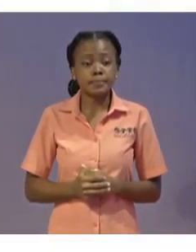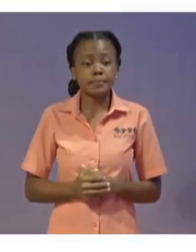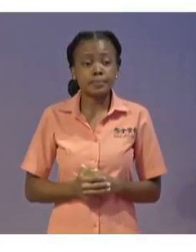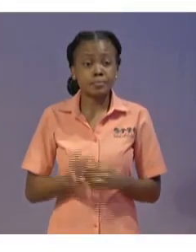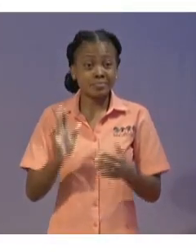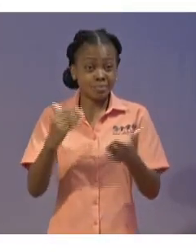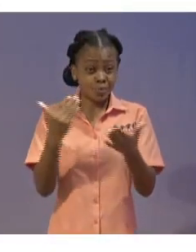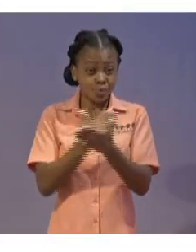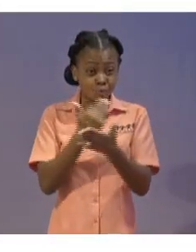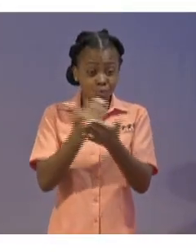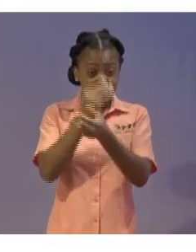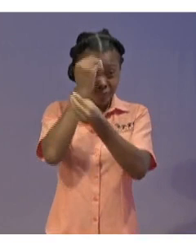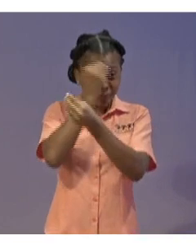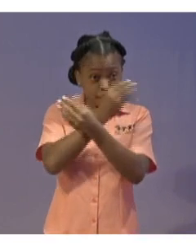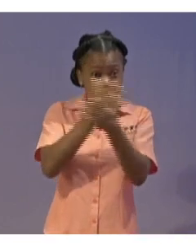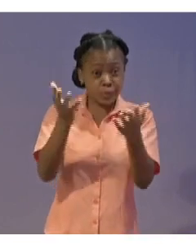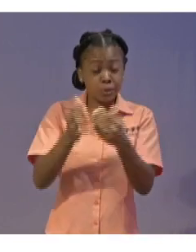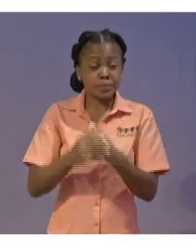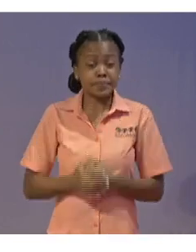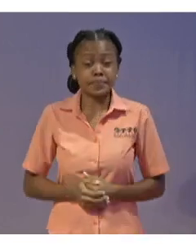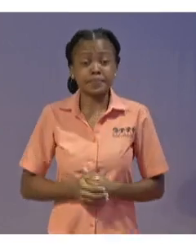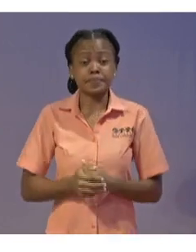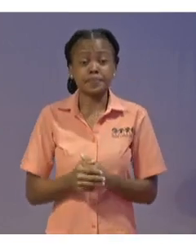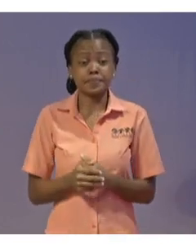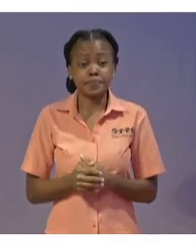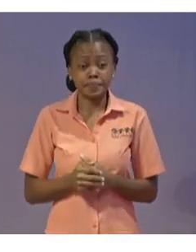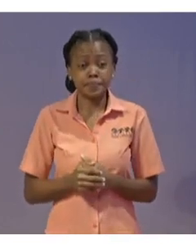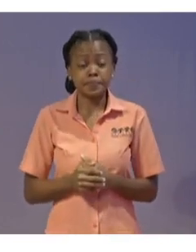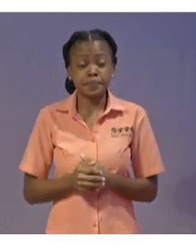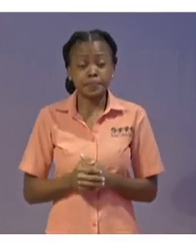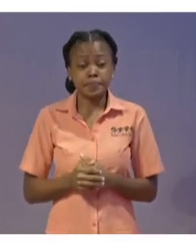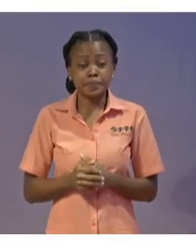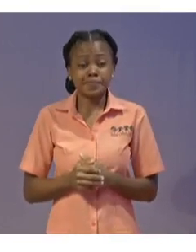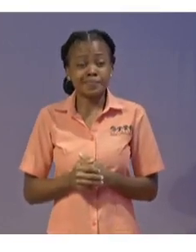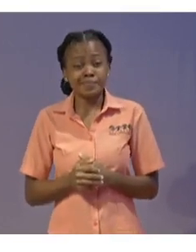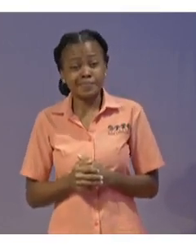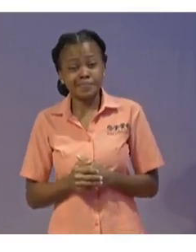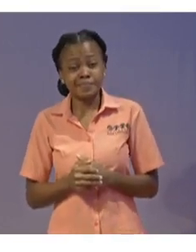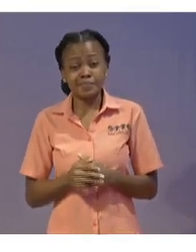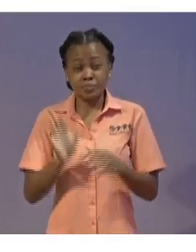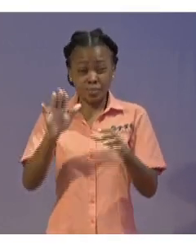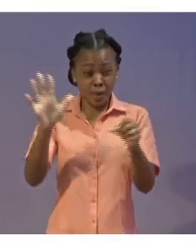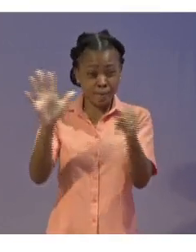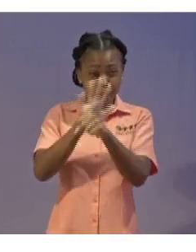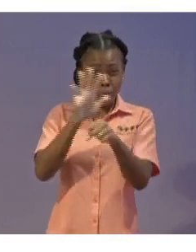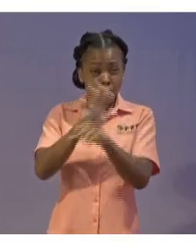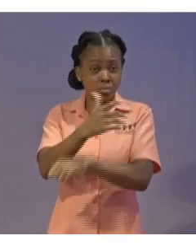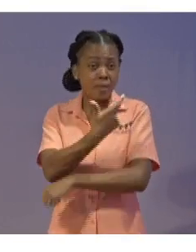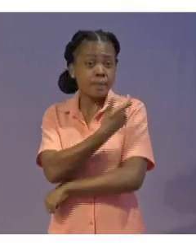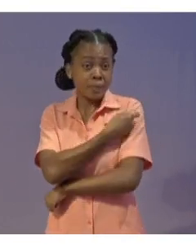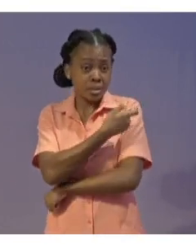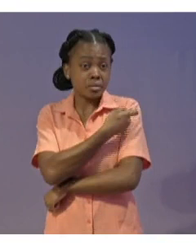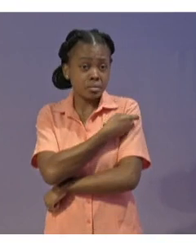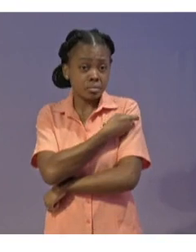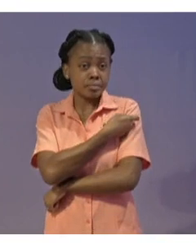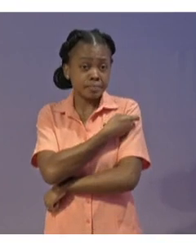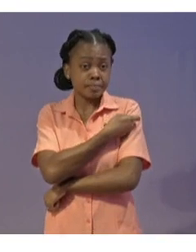964. At the top, we see the population vaccination statistics. Fully vaccinated in the green,